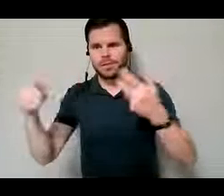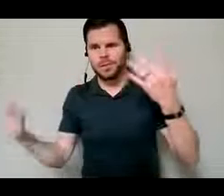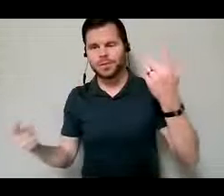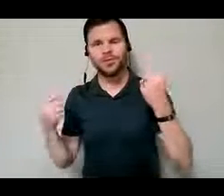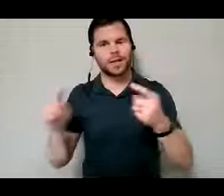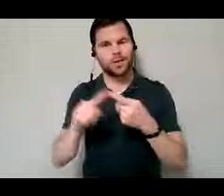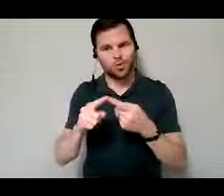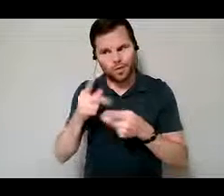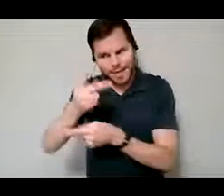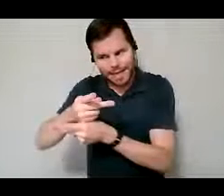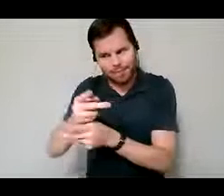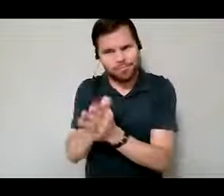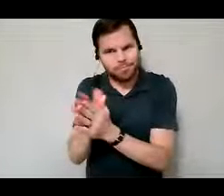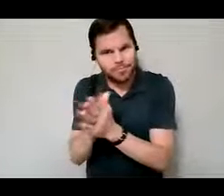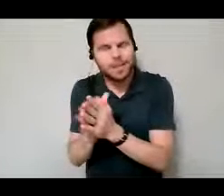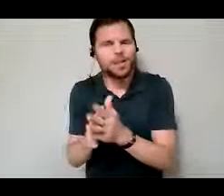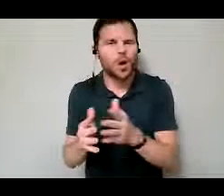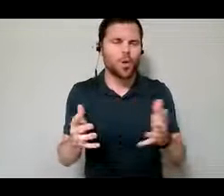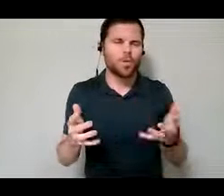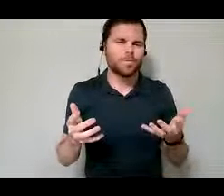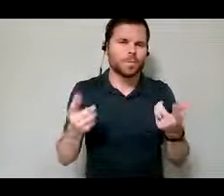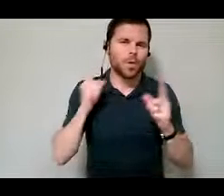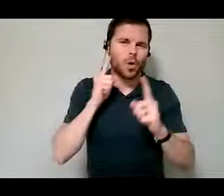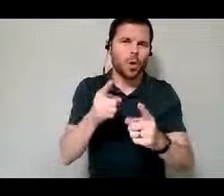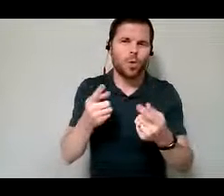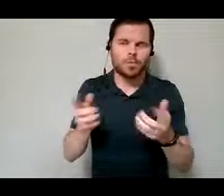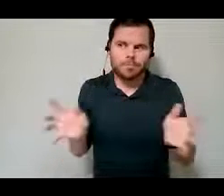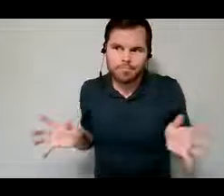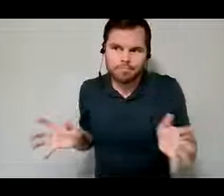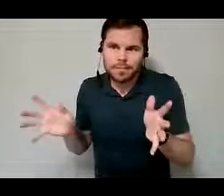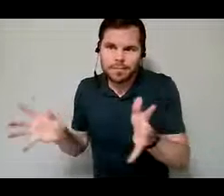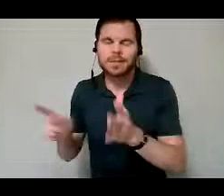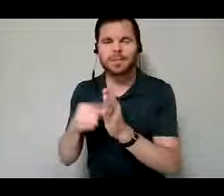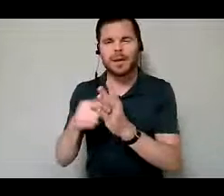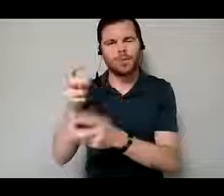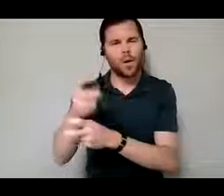you know, another thing to push them to keep doing. And so that can be difficult.